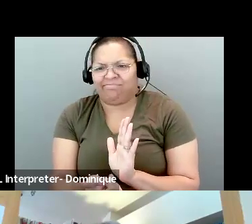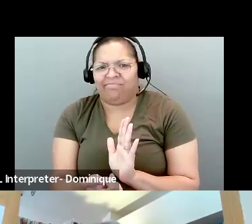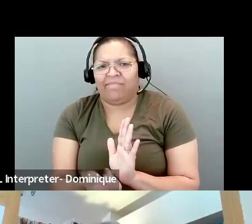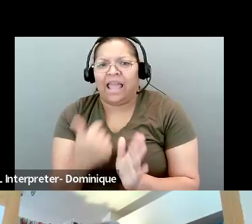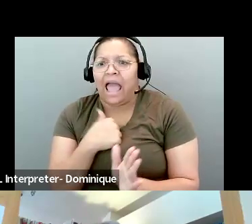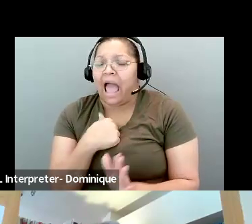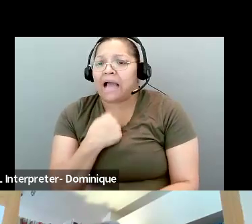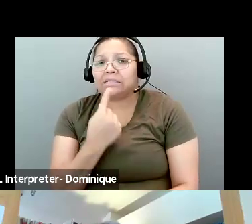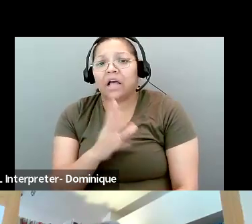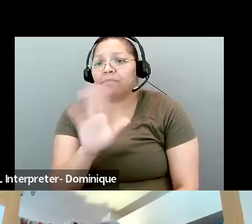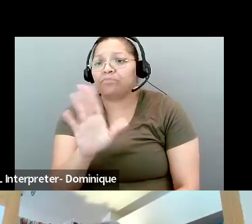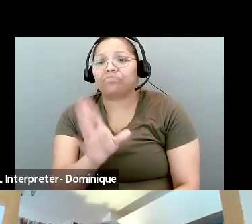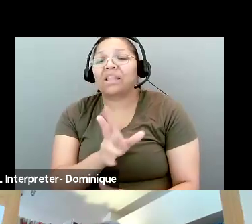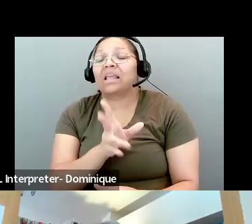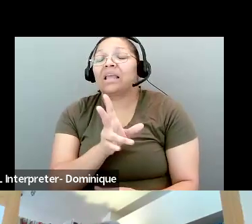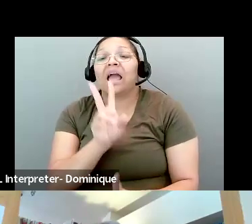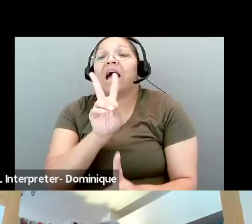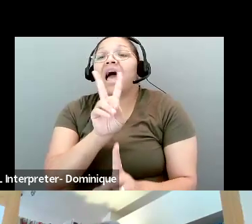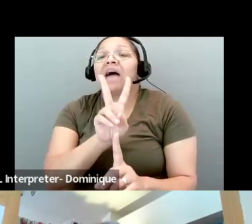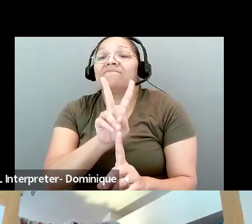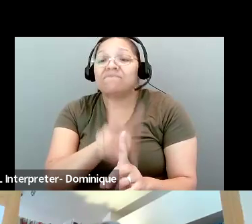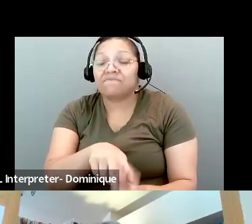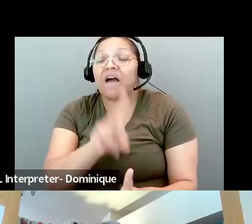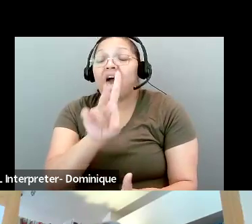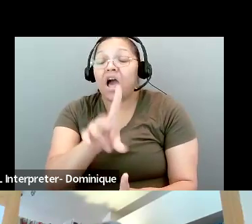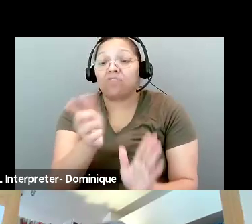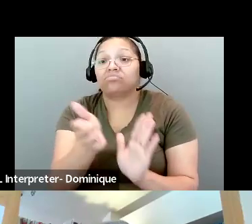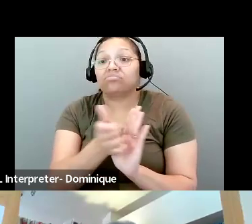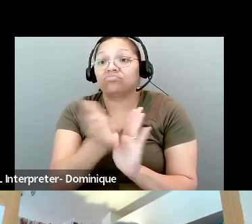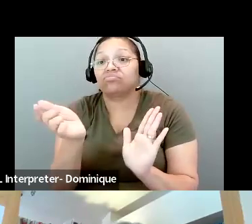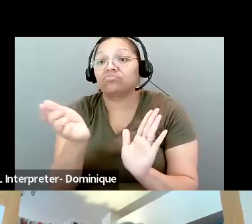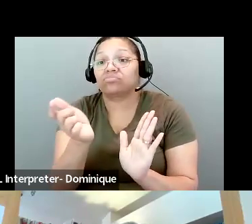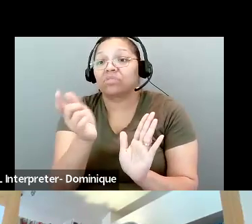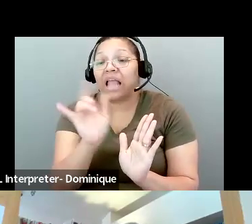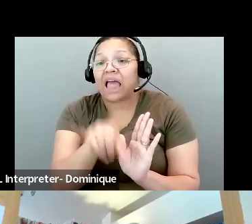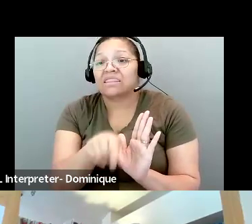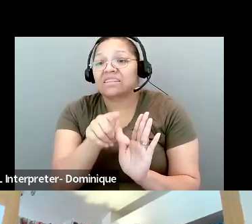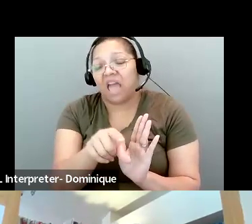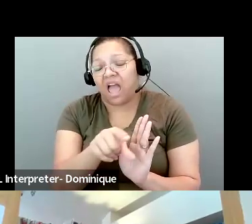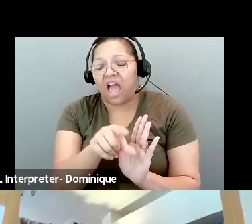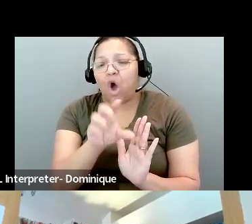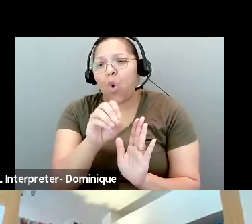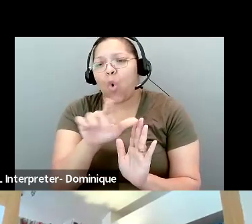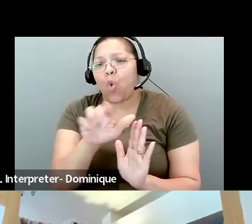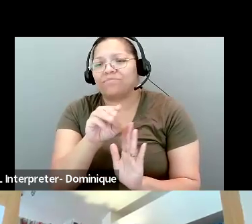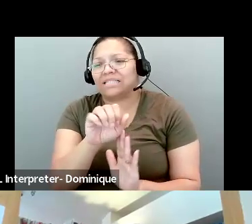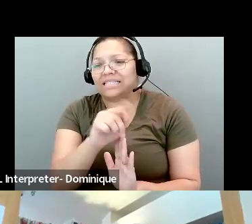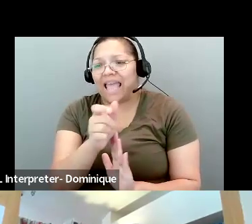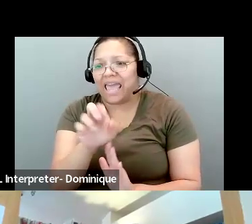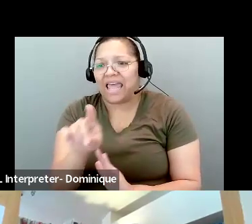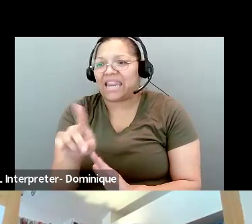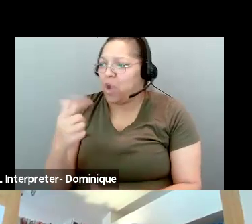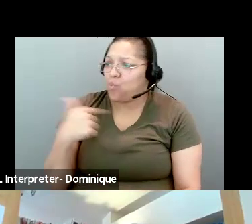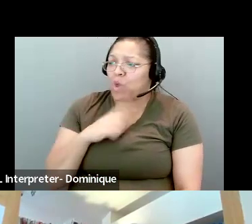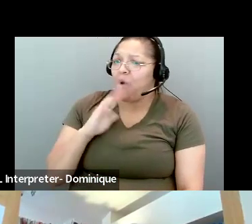them, file an Olmsted violation. And we'll have the DOJ come and take a look at Nebraska.